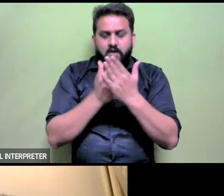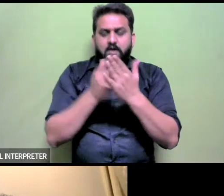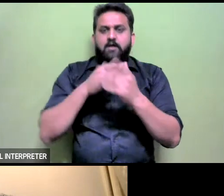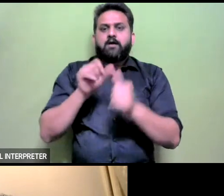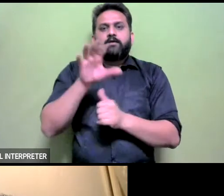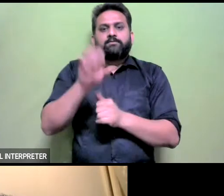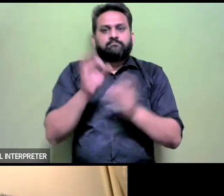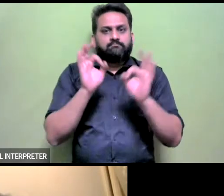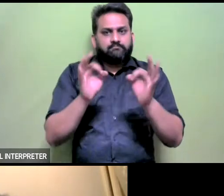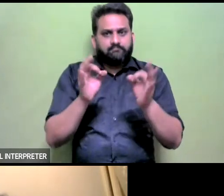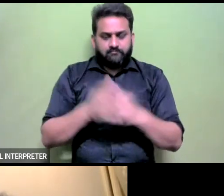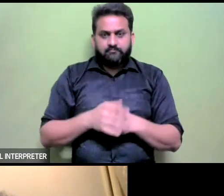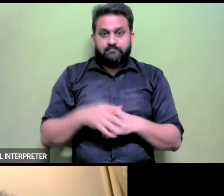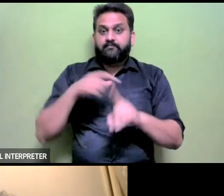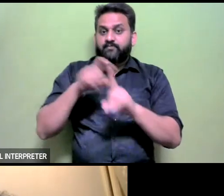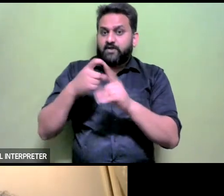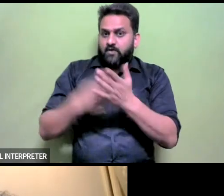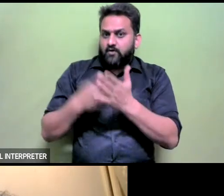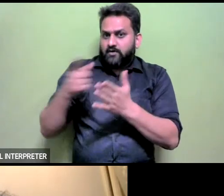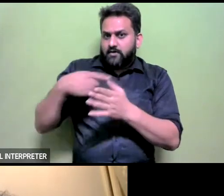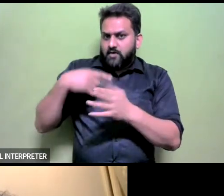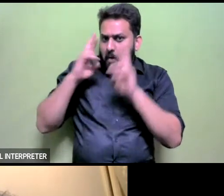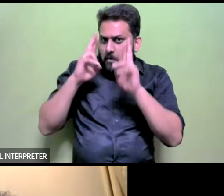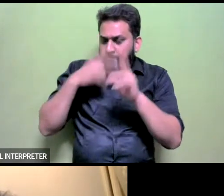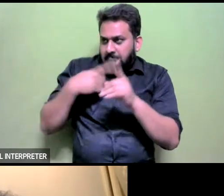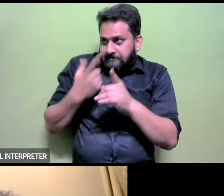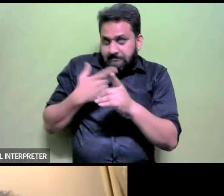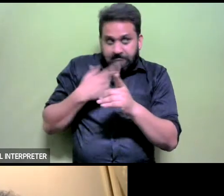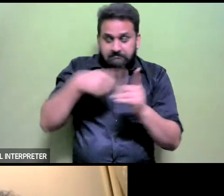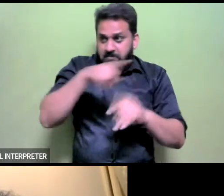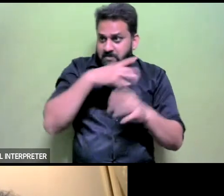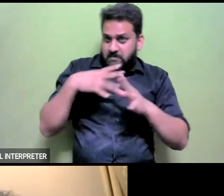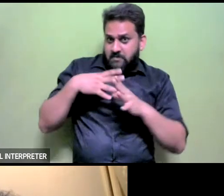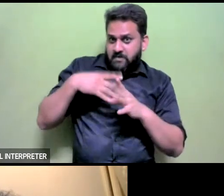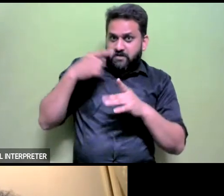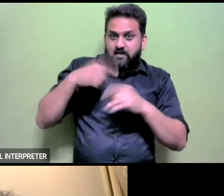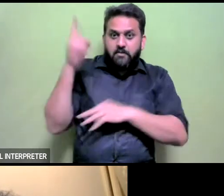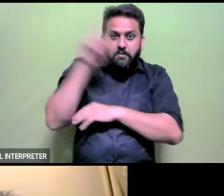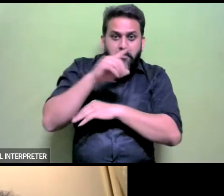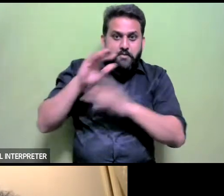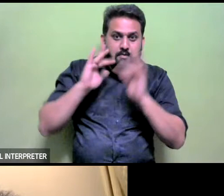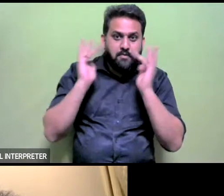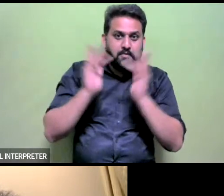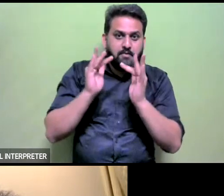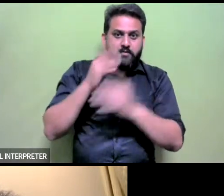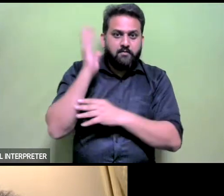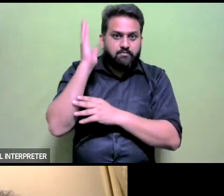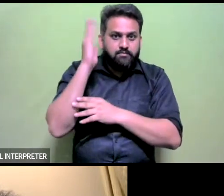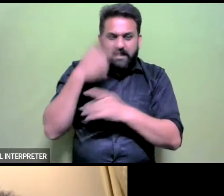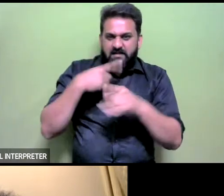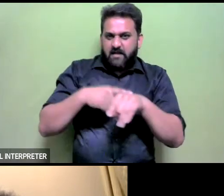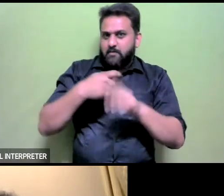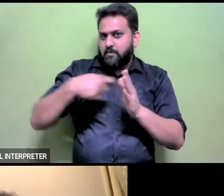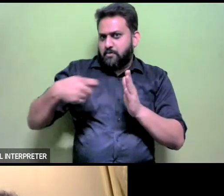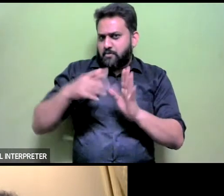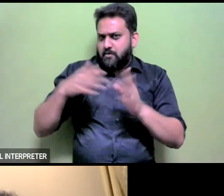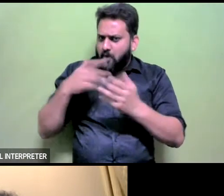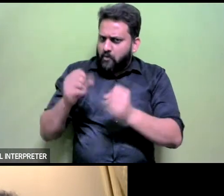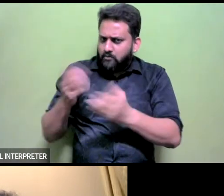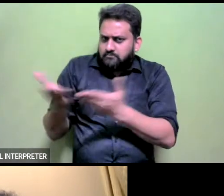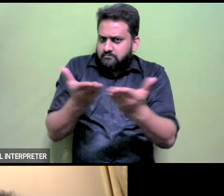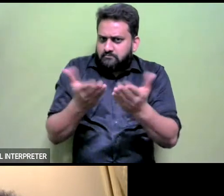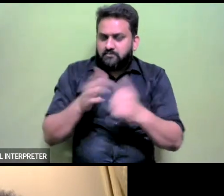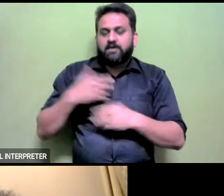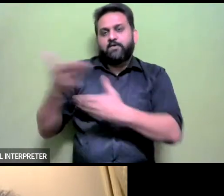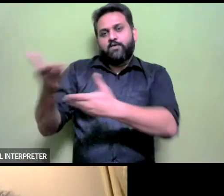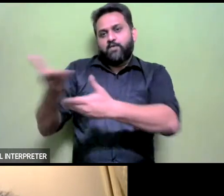I'm sure our attendees are waiting to hear from you about today's webinar. So I won't take up much time now. We welcome